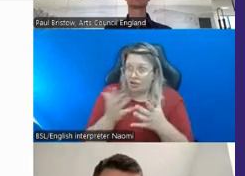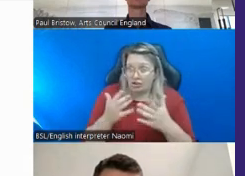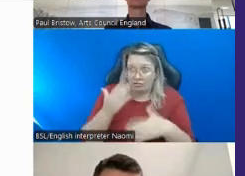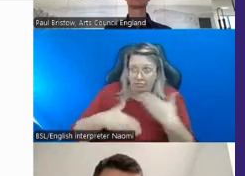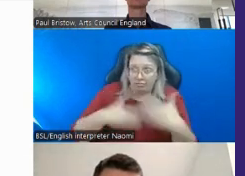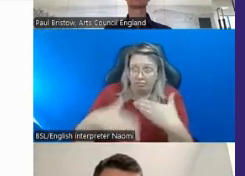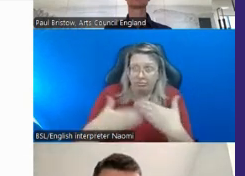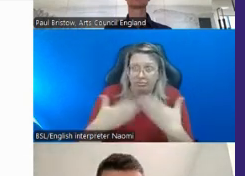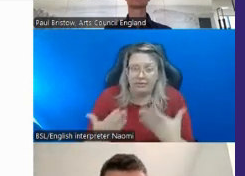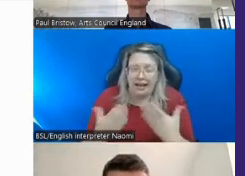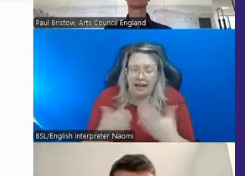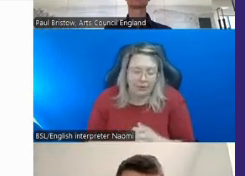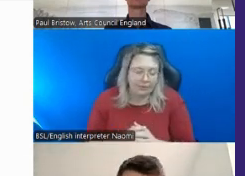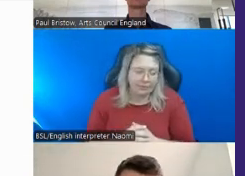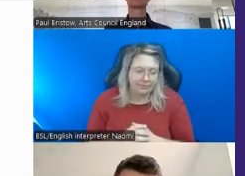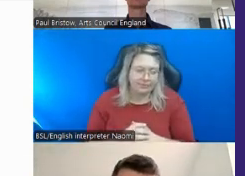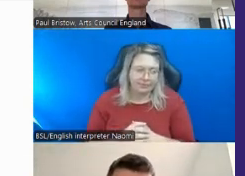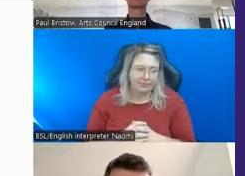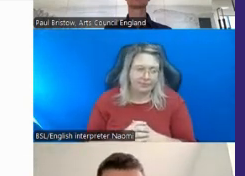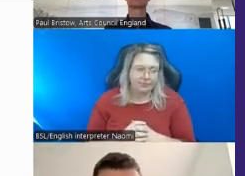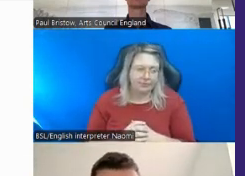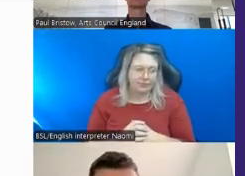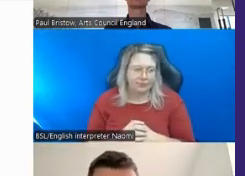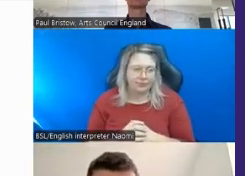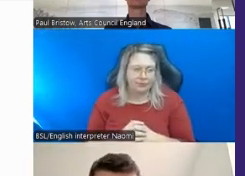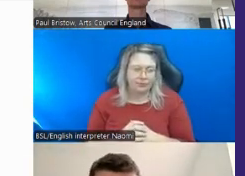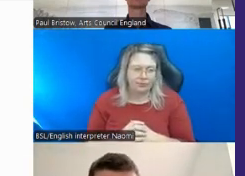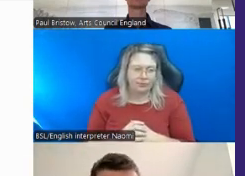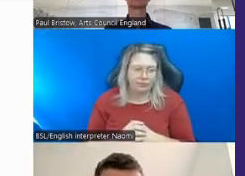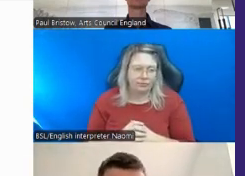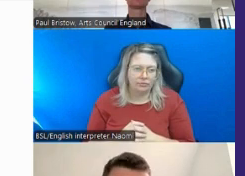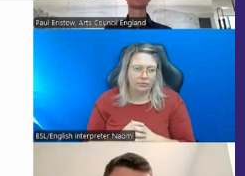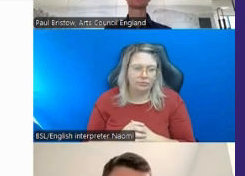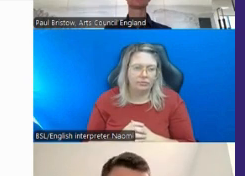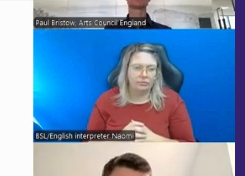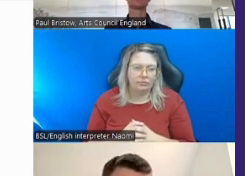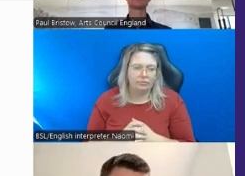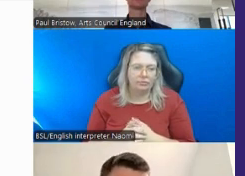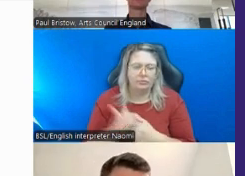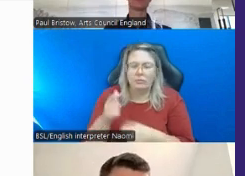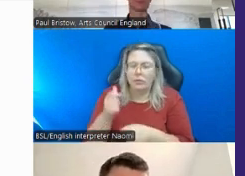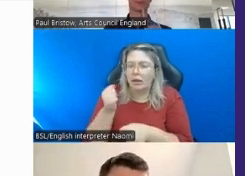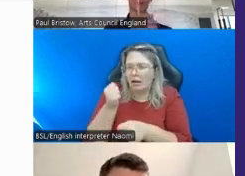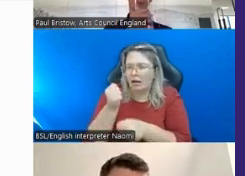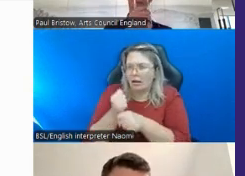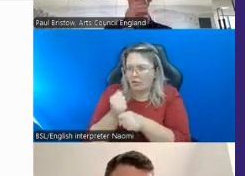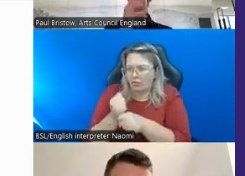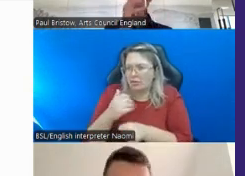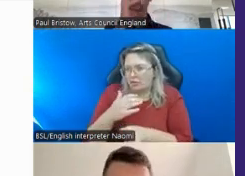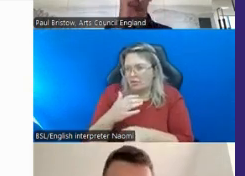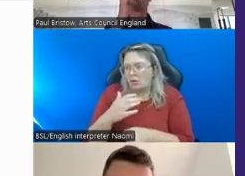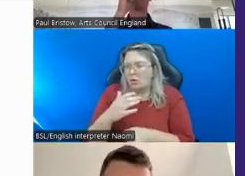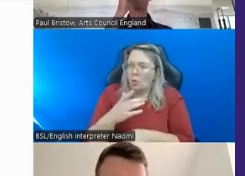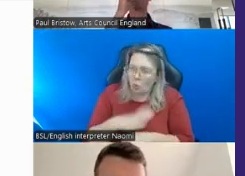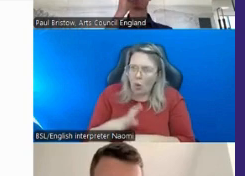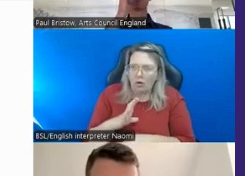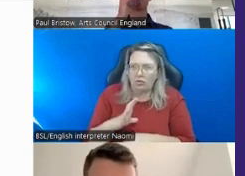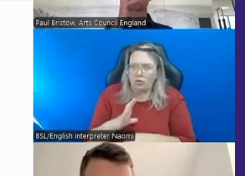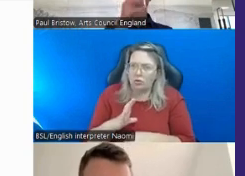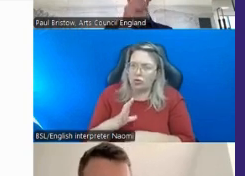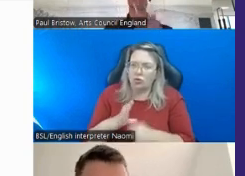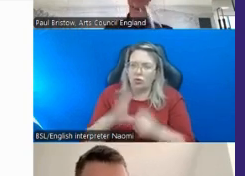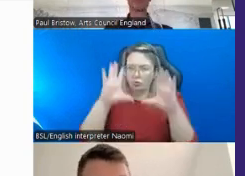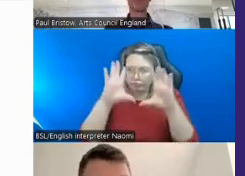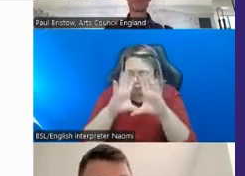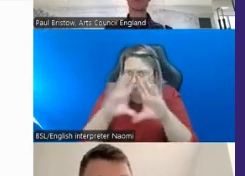those places as well. And government are keen to say and communicate out to the